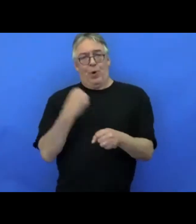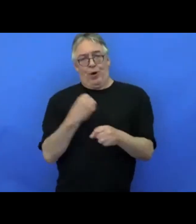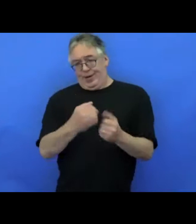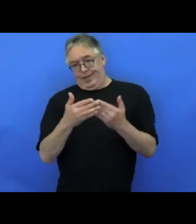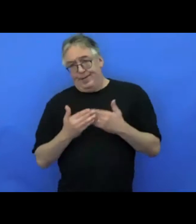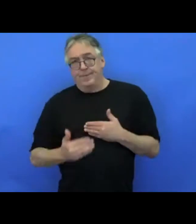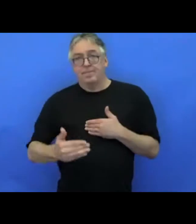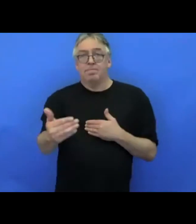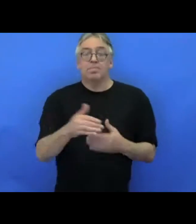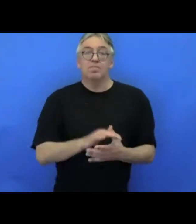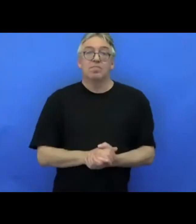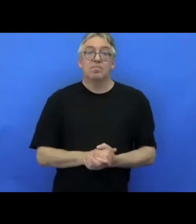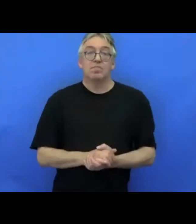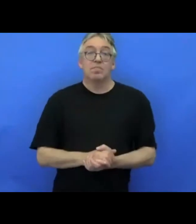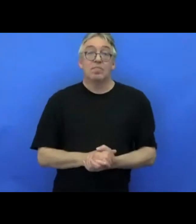We always talk that